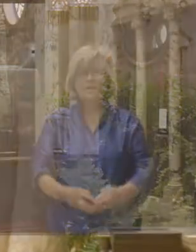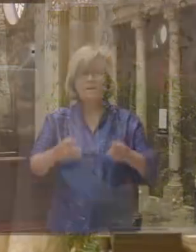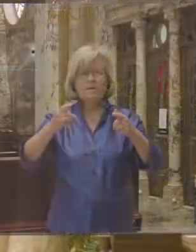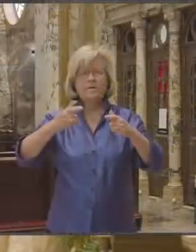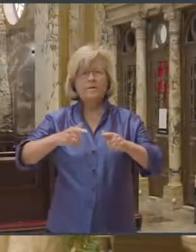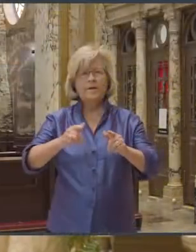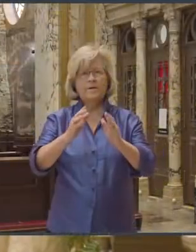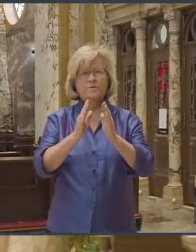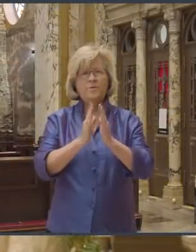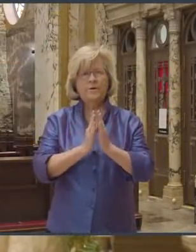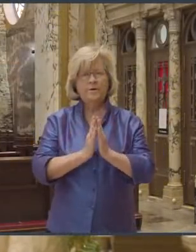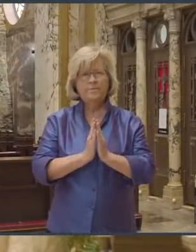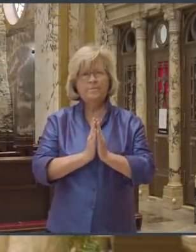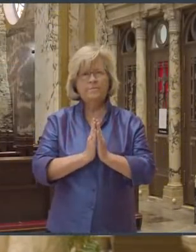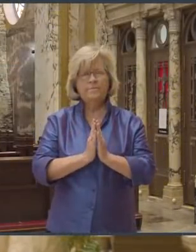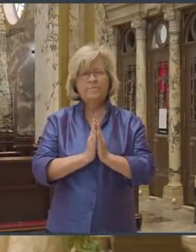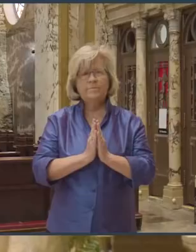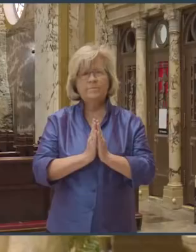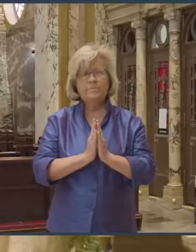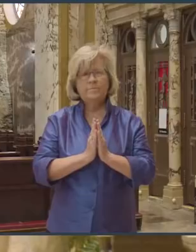Let us pray.